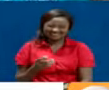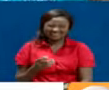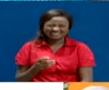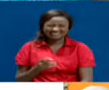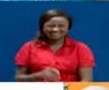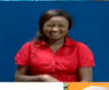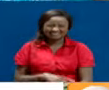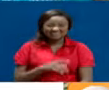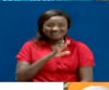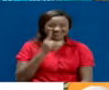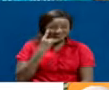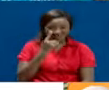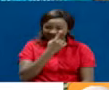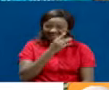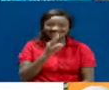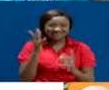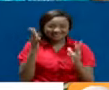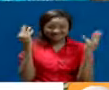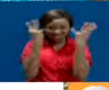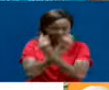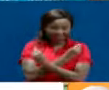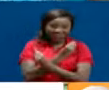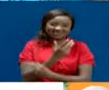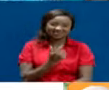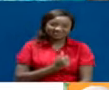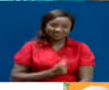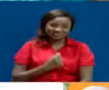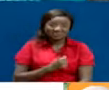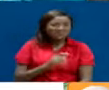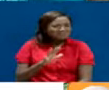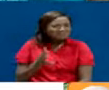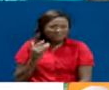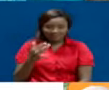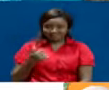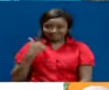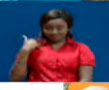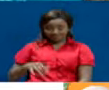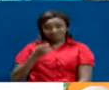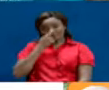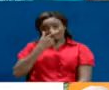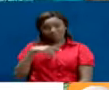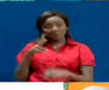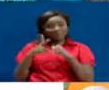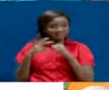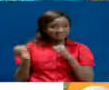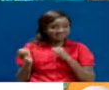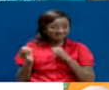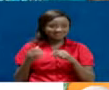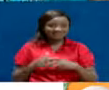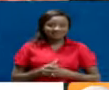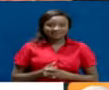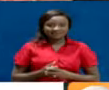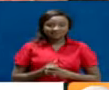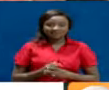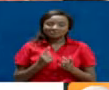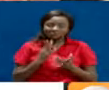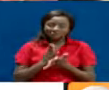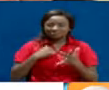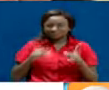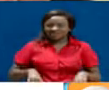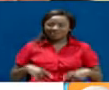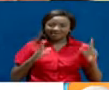you. How so? I am 70. Mm-hmm. Of course, naishi maisha ya